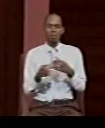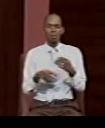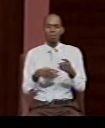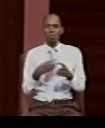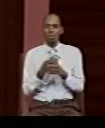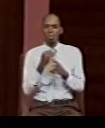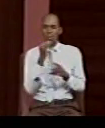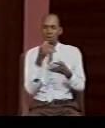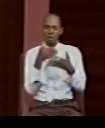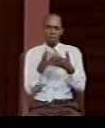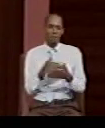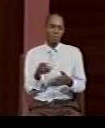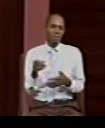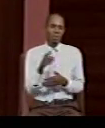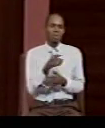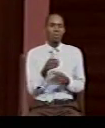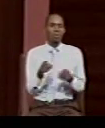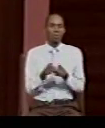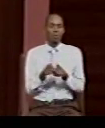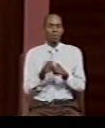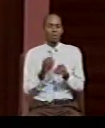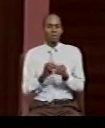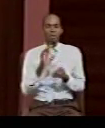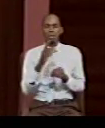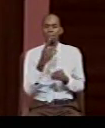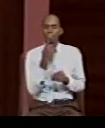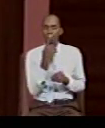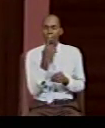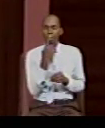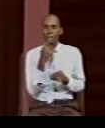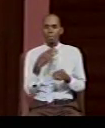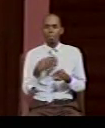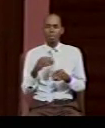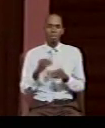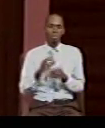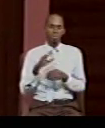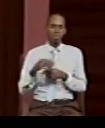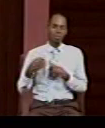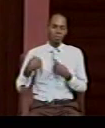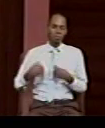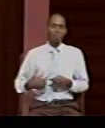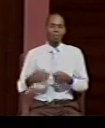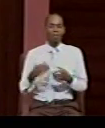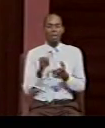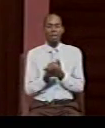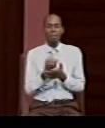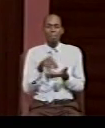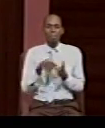even in thy mouth and in thine heart. That